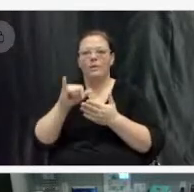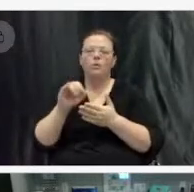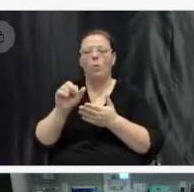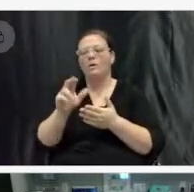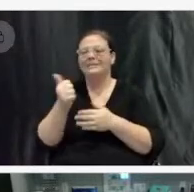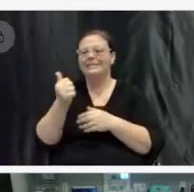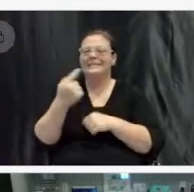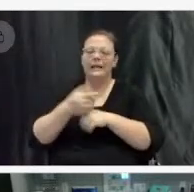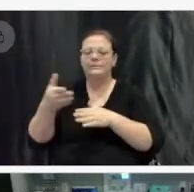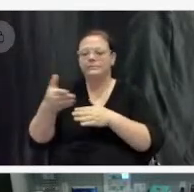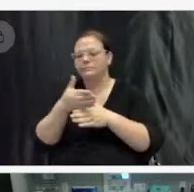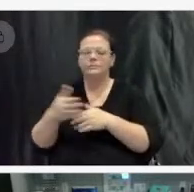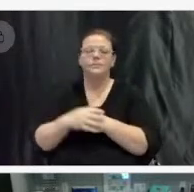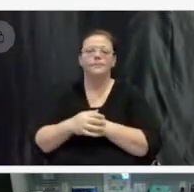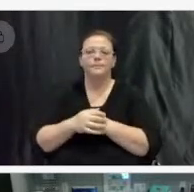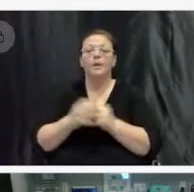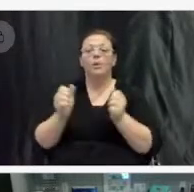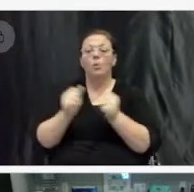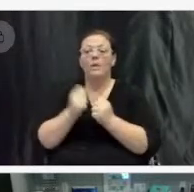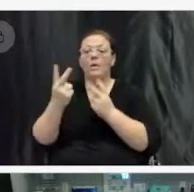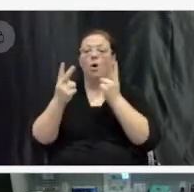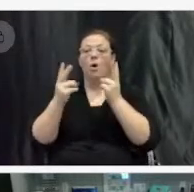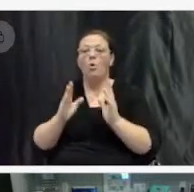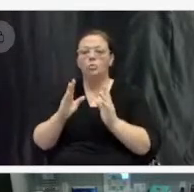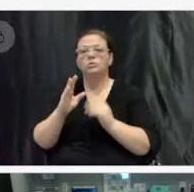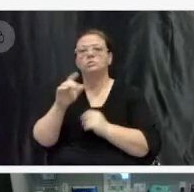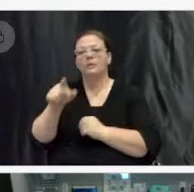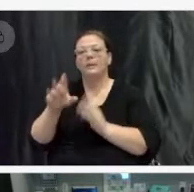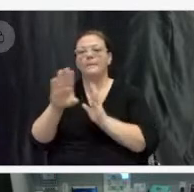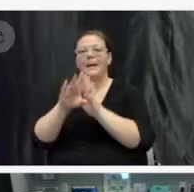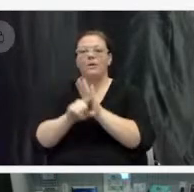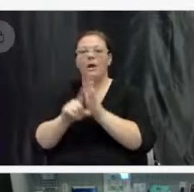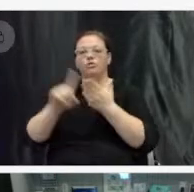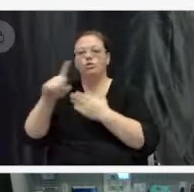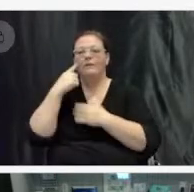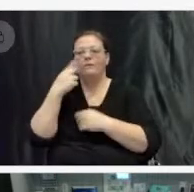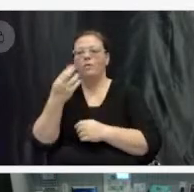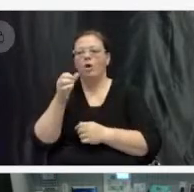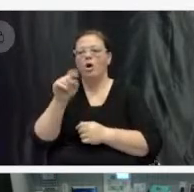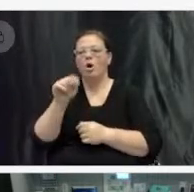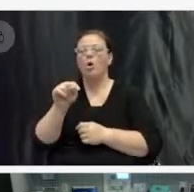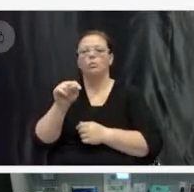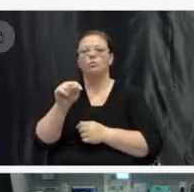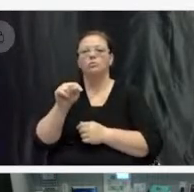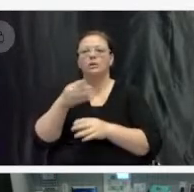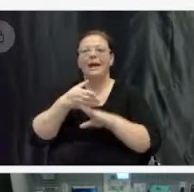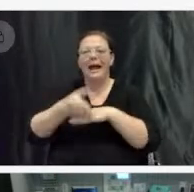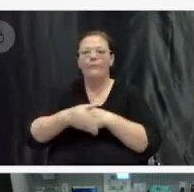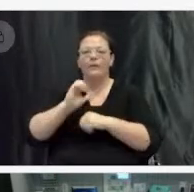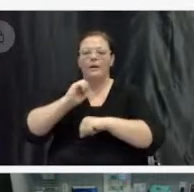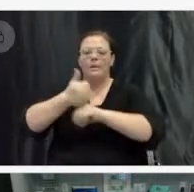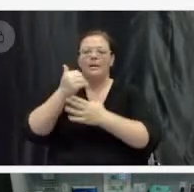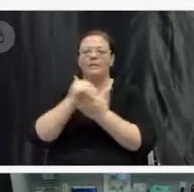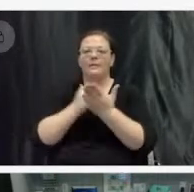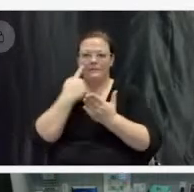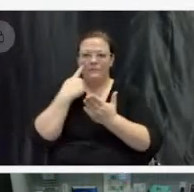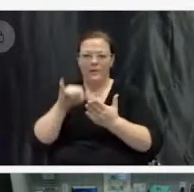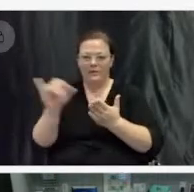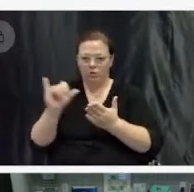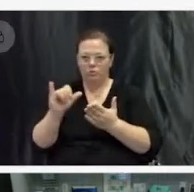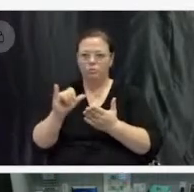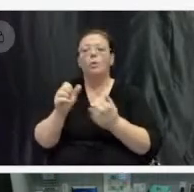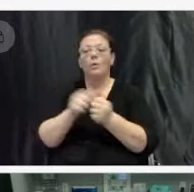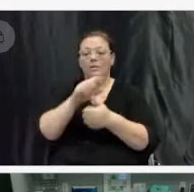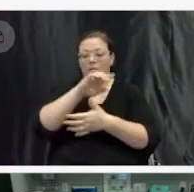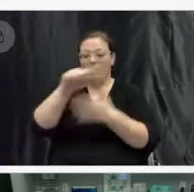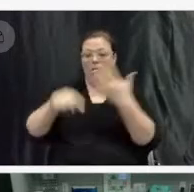days of check-in. And with hosts, their background check when the host logs in after creating a listing. With all this being said, I'd